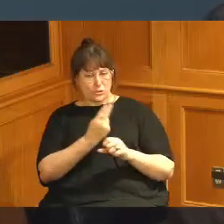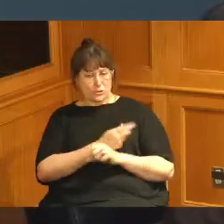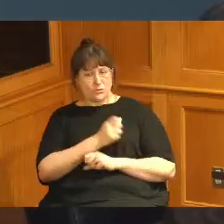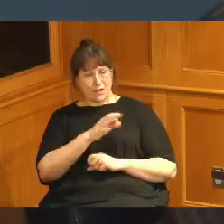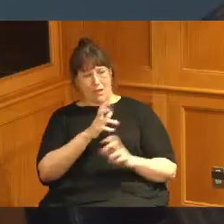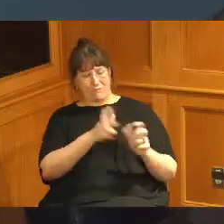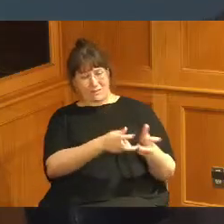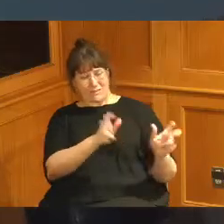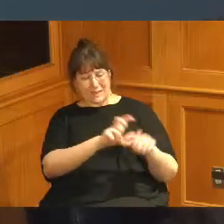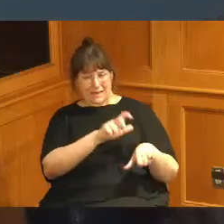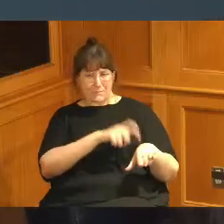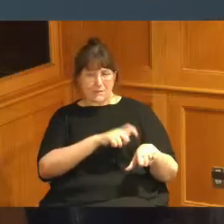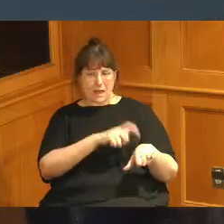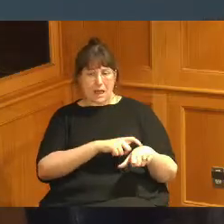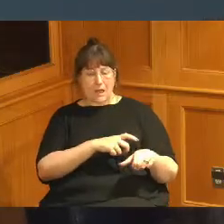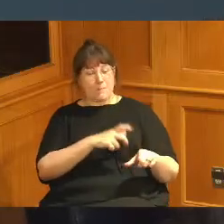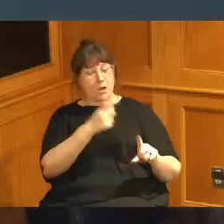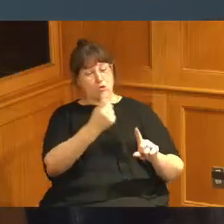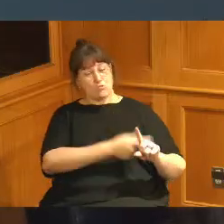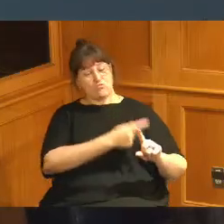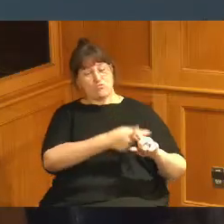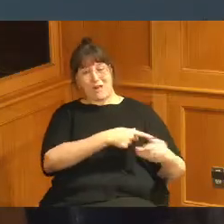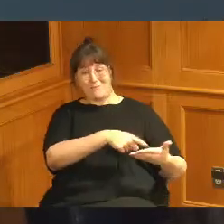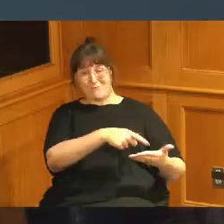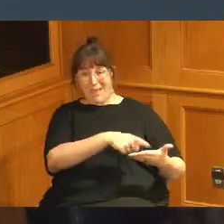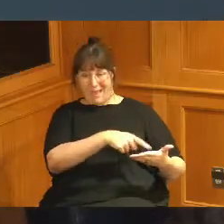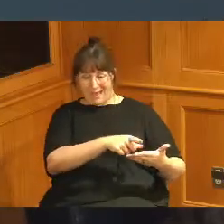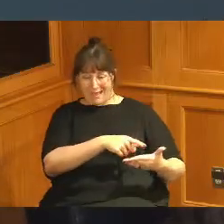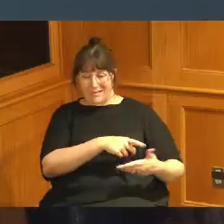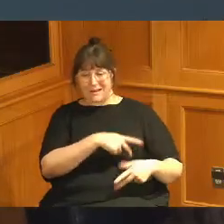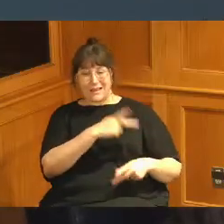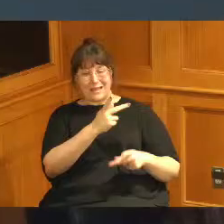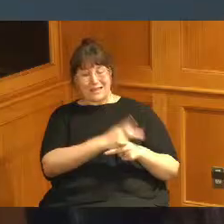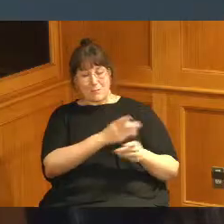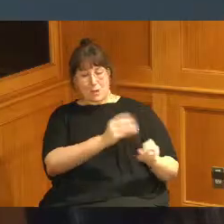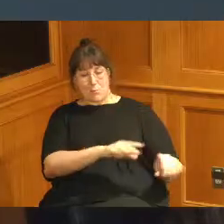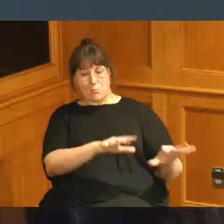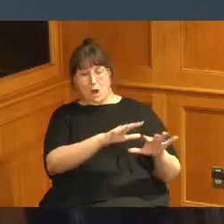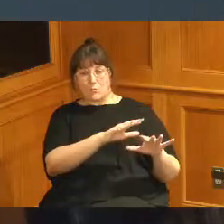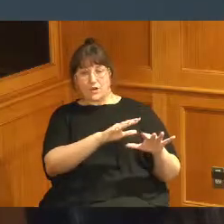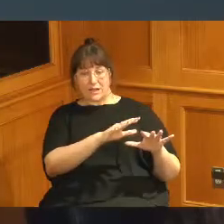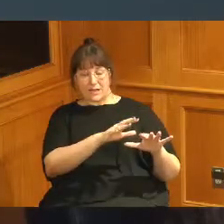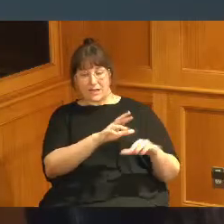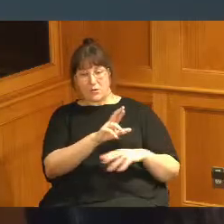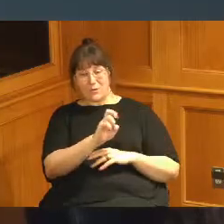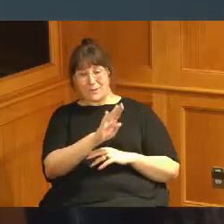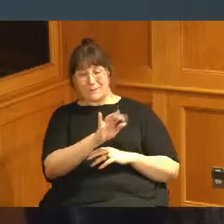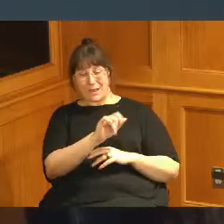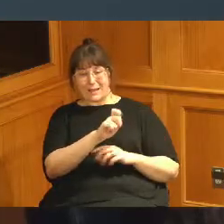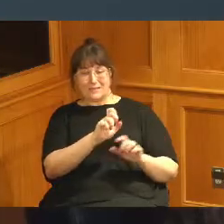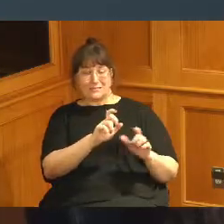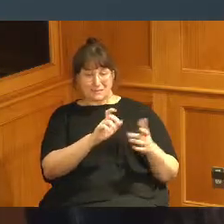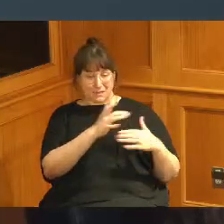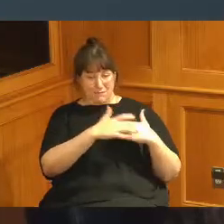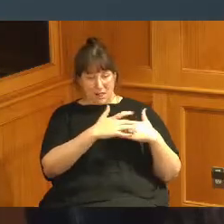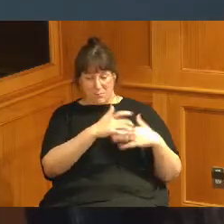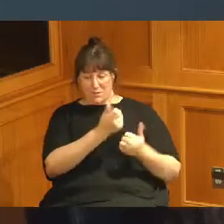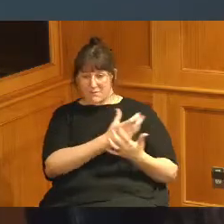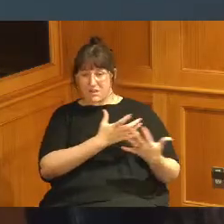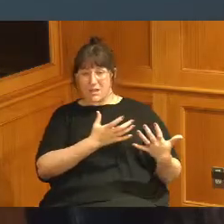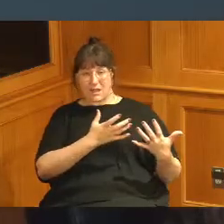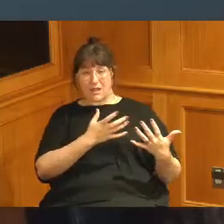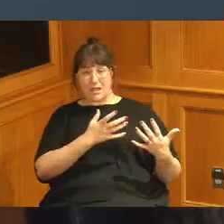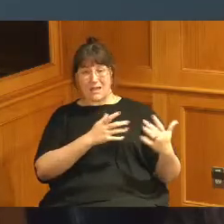community, receiving rent from the team, keeping the property rebate options open, and to